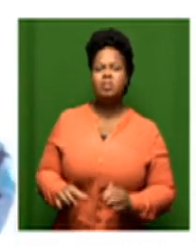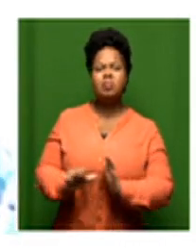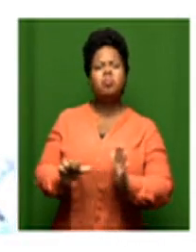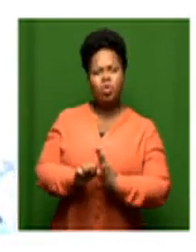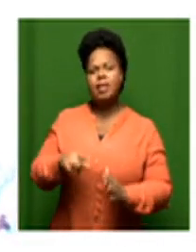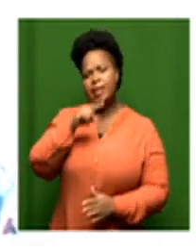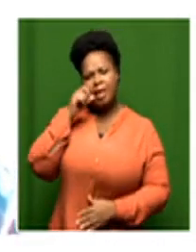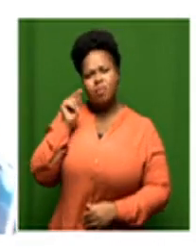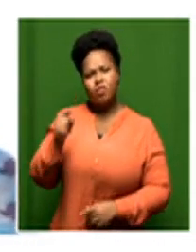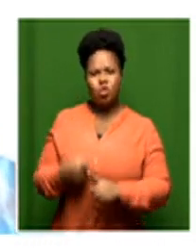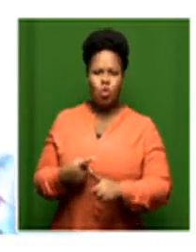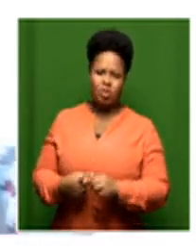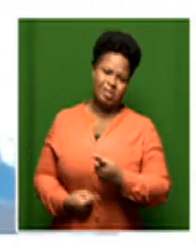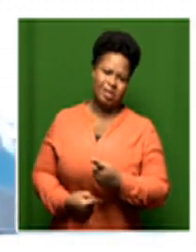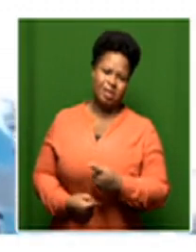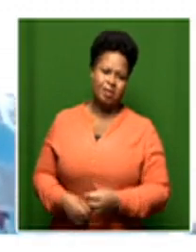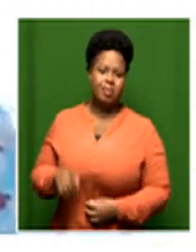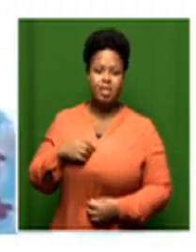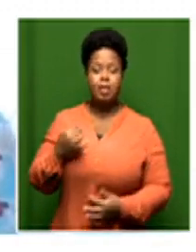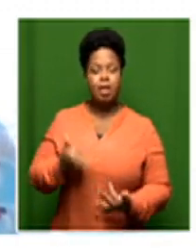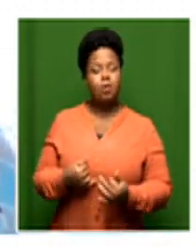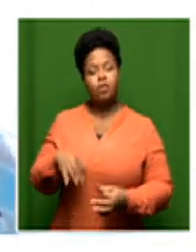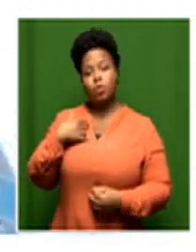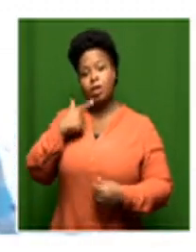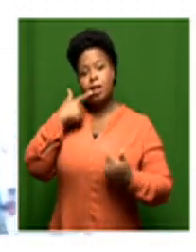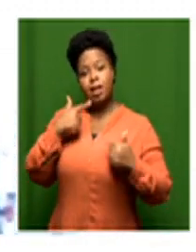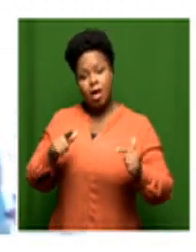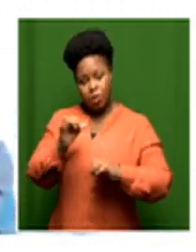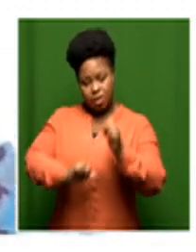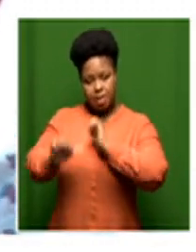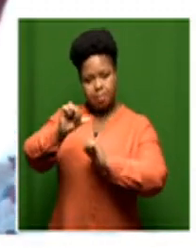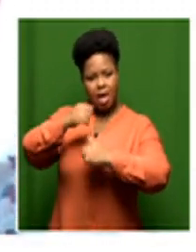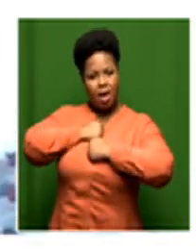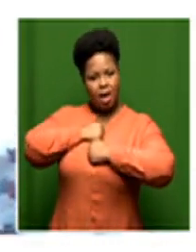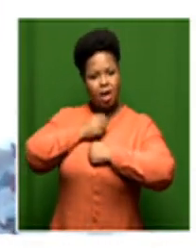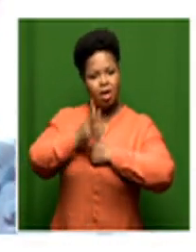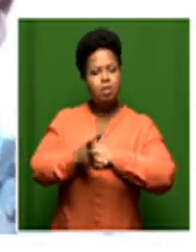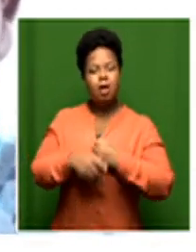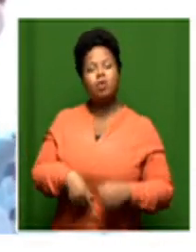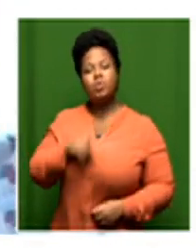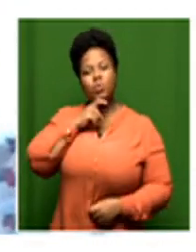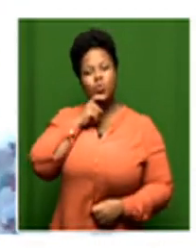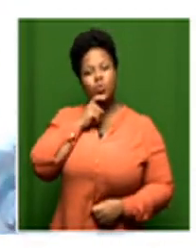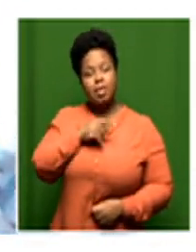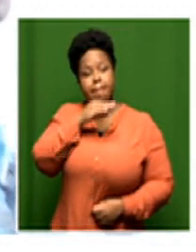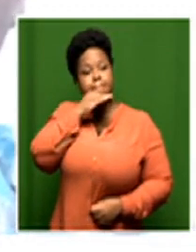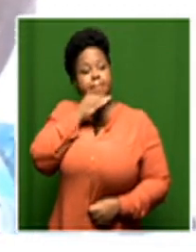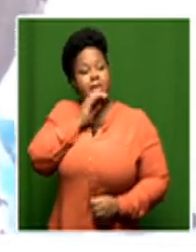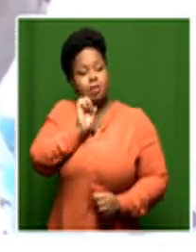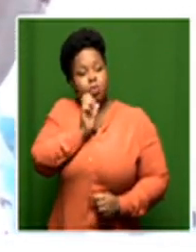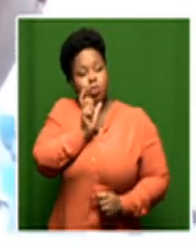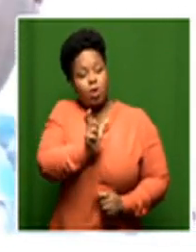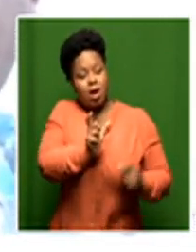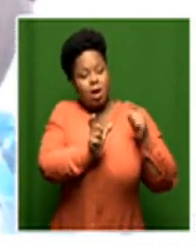imported name to Xhosa. Therefore, if you restore a language, you must use its original meaning and